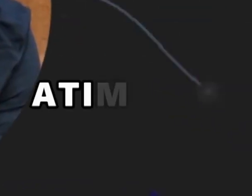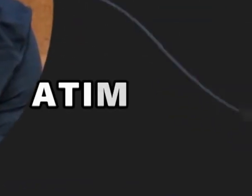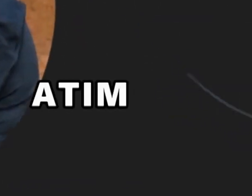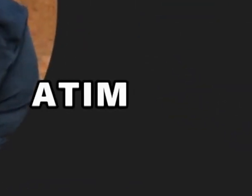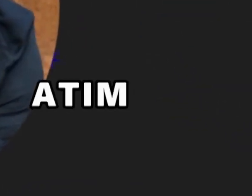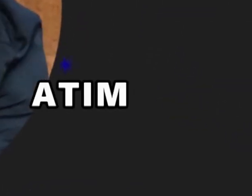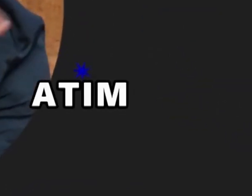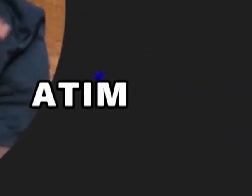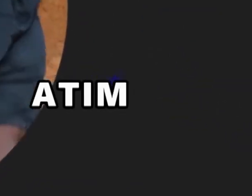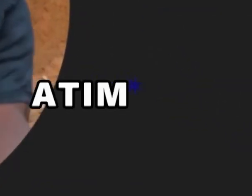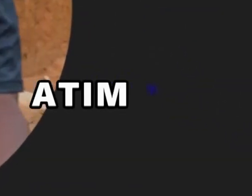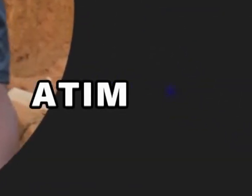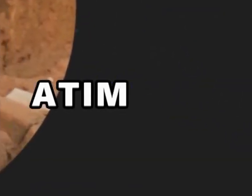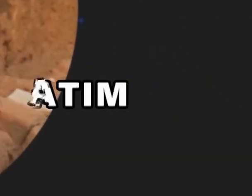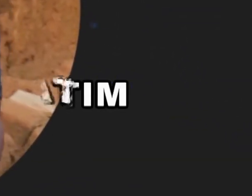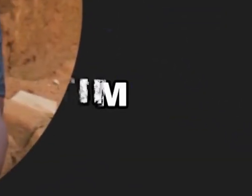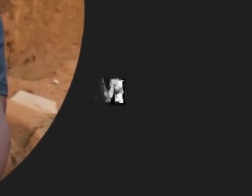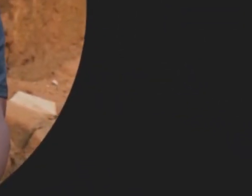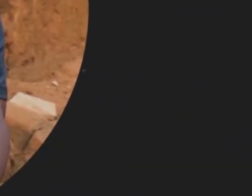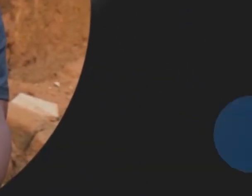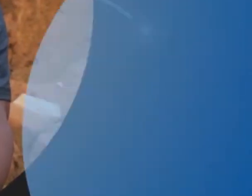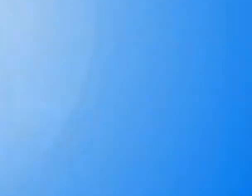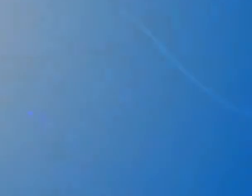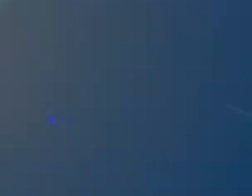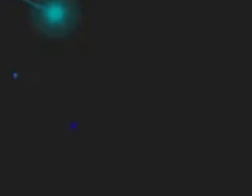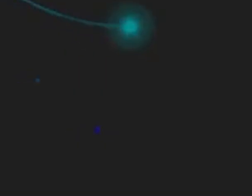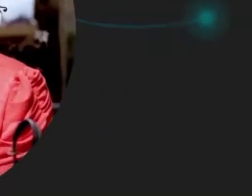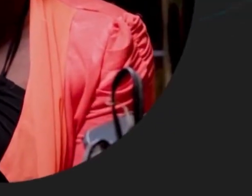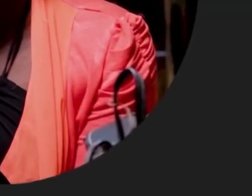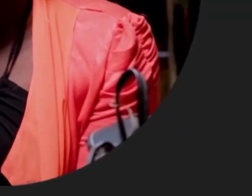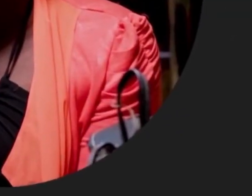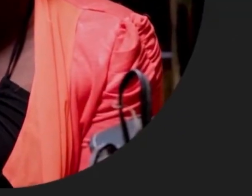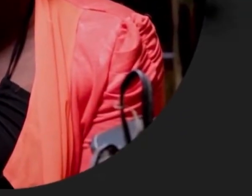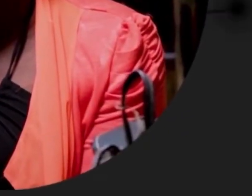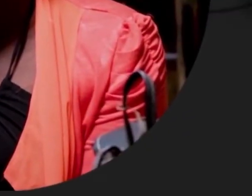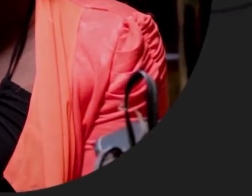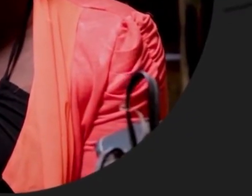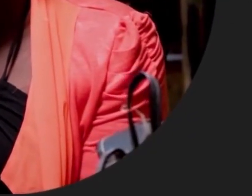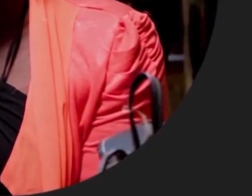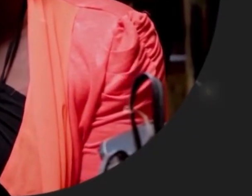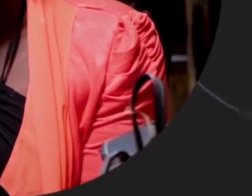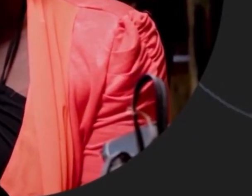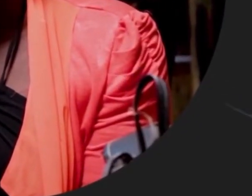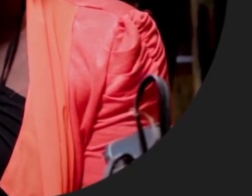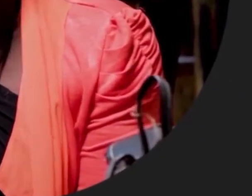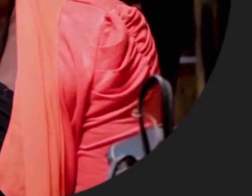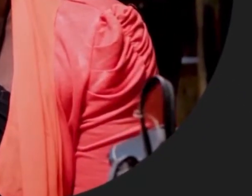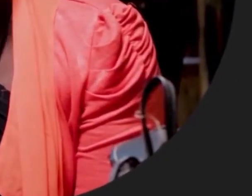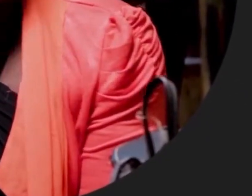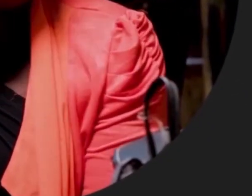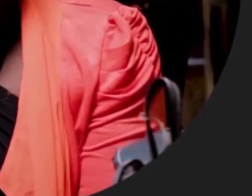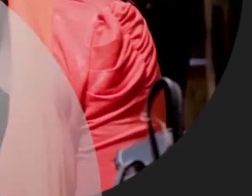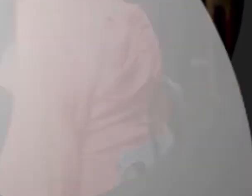yeye. I'm blind to mbuza nze na zali wa wetu na ndikeje. But still to be in the ground. Dina magri. Mambo